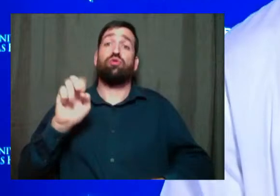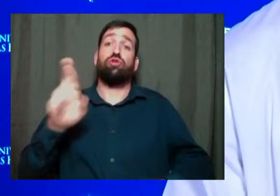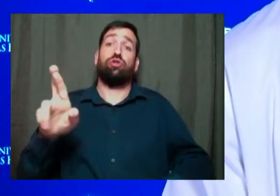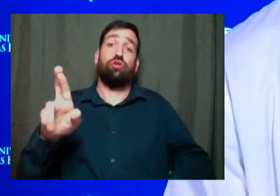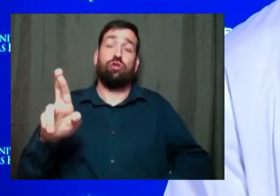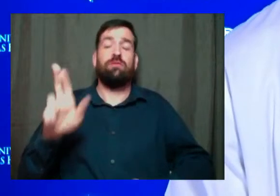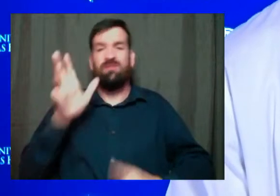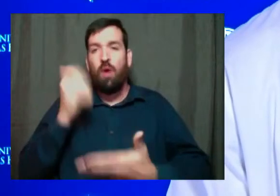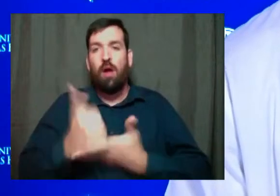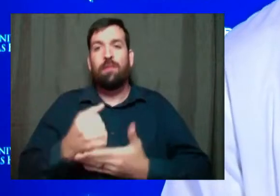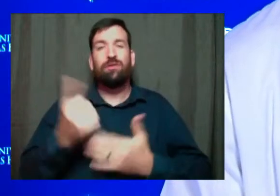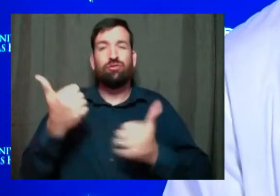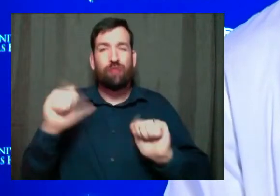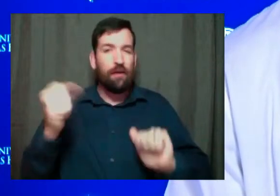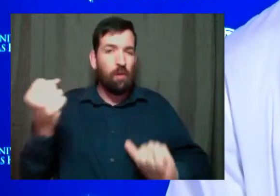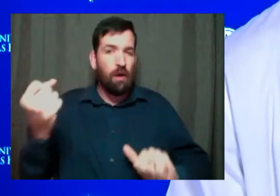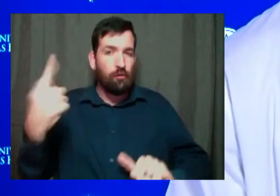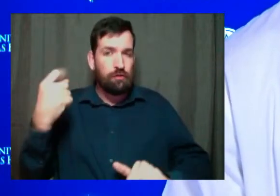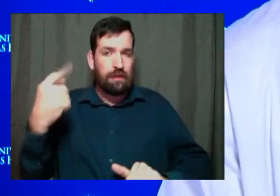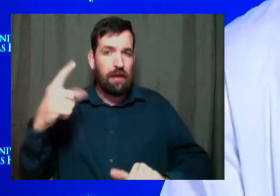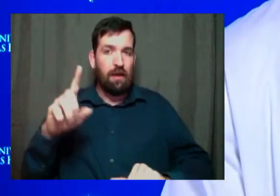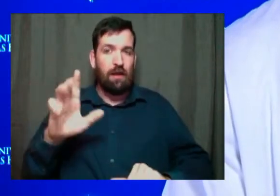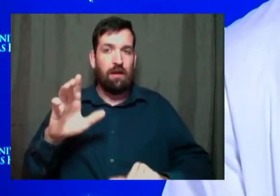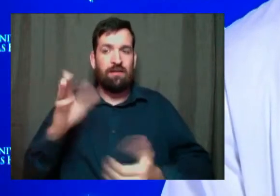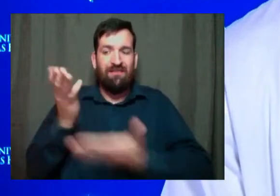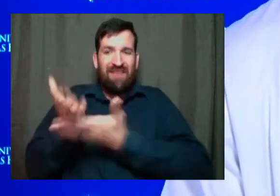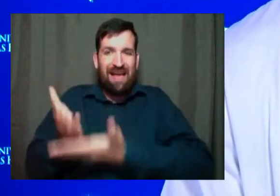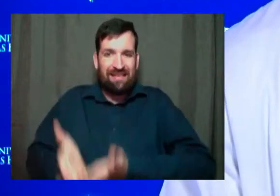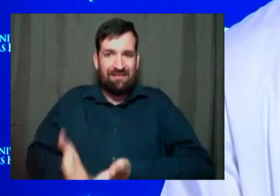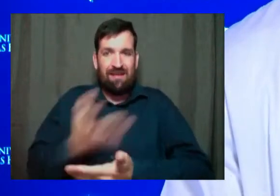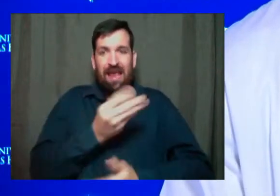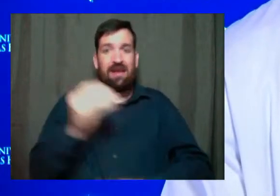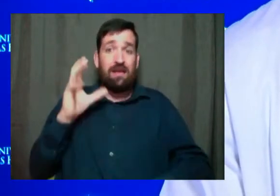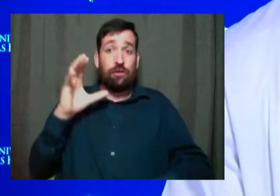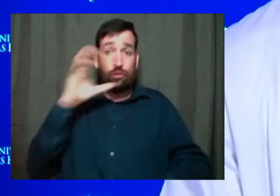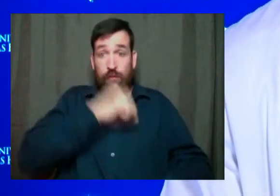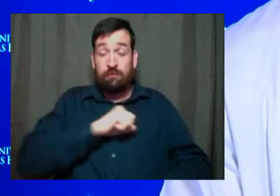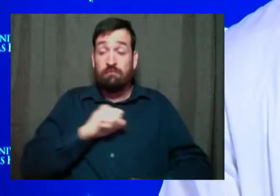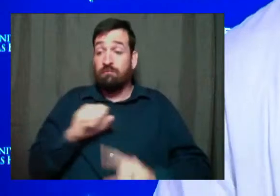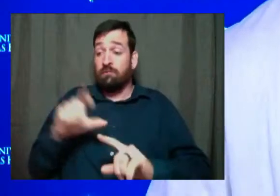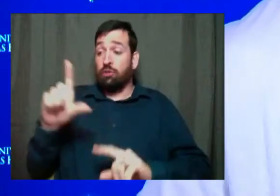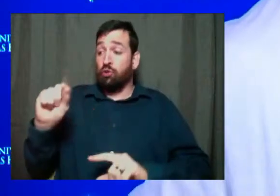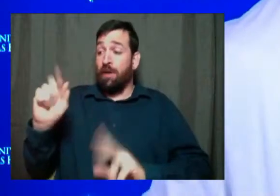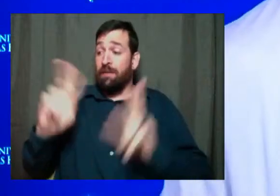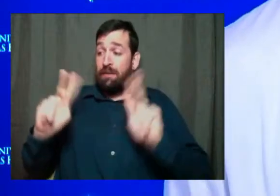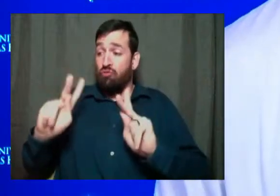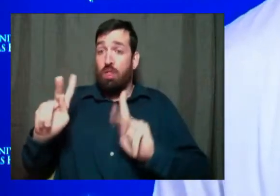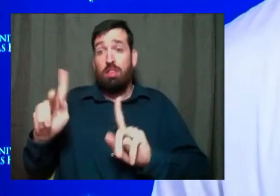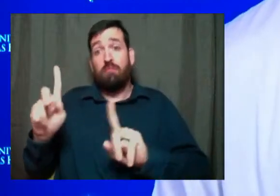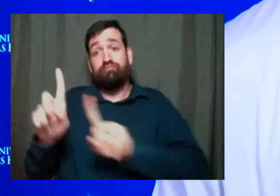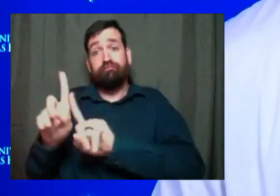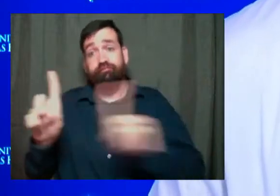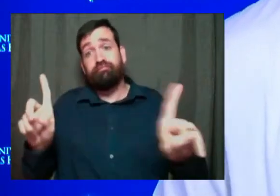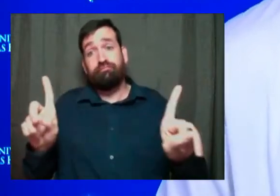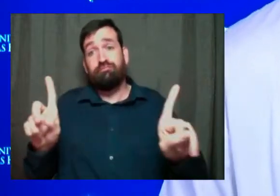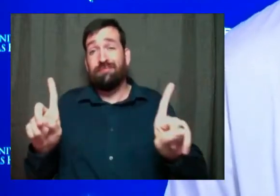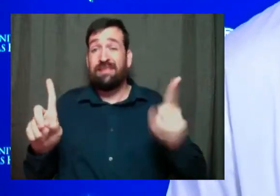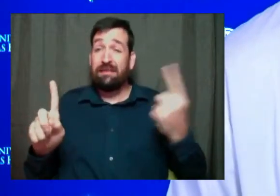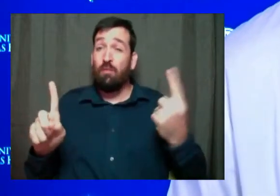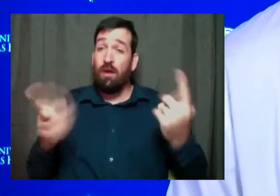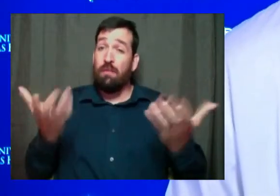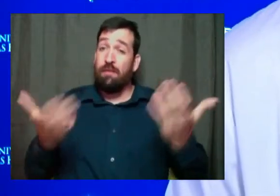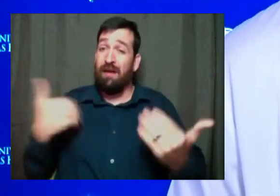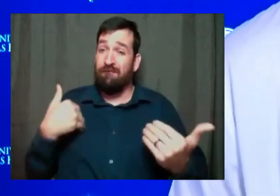to understand those facts and the assumptions that, out of 20 people, somebody likely may have it and be